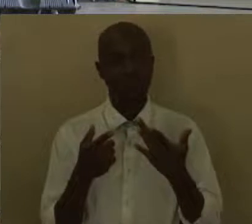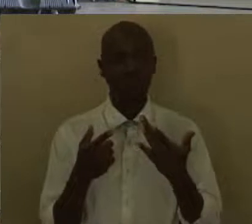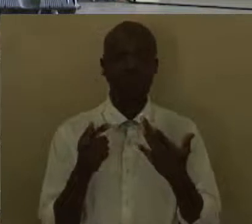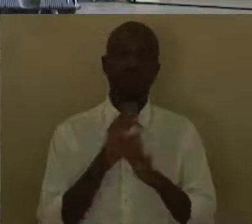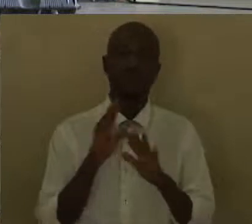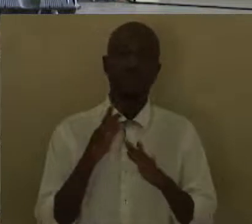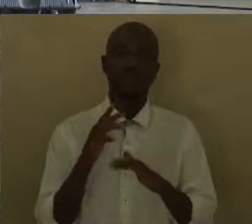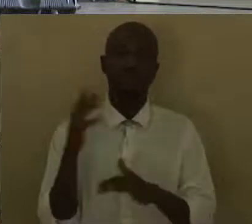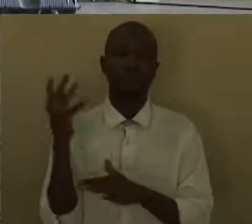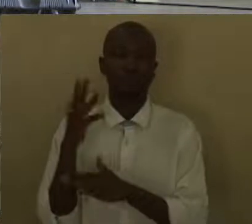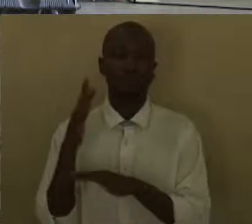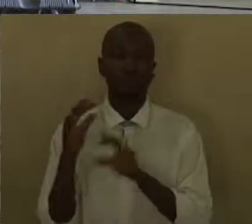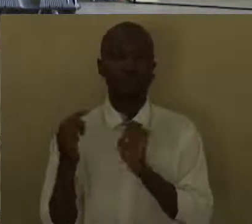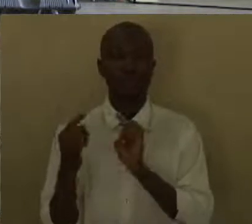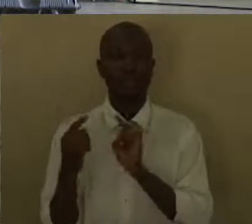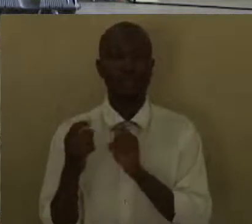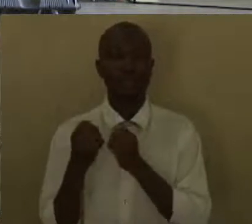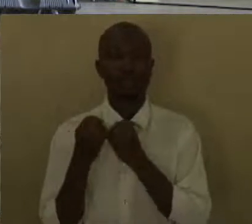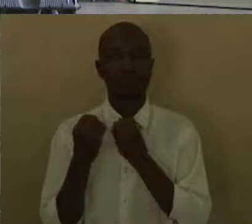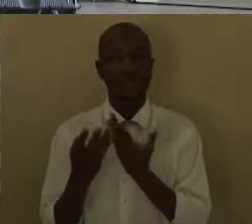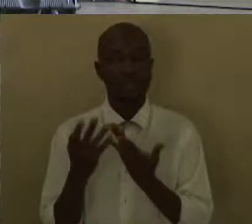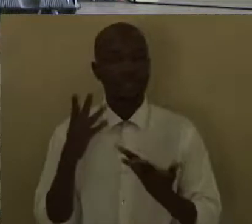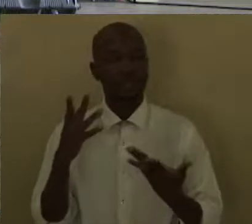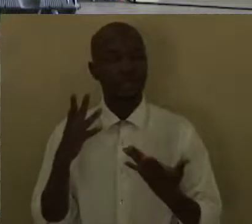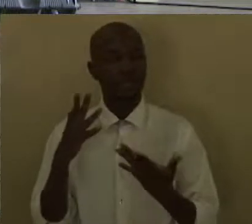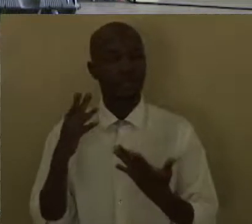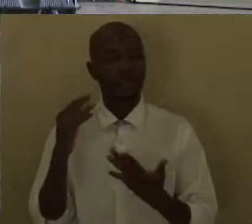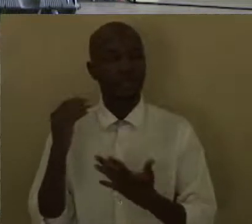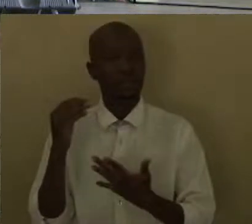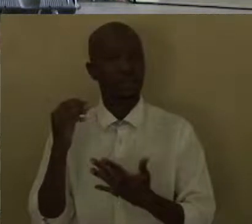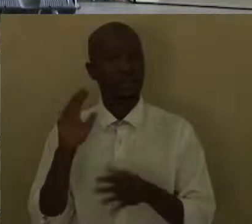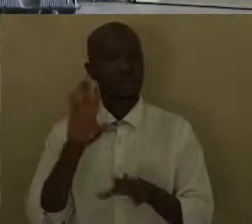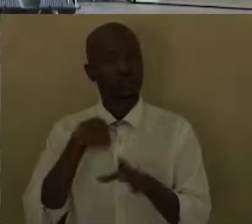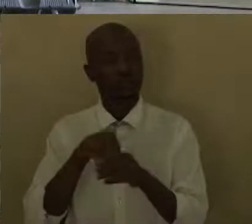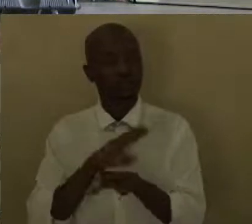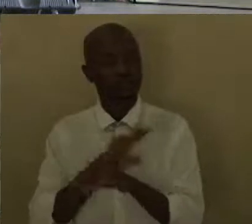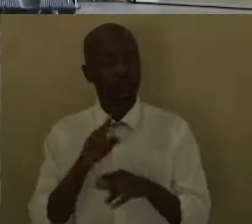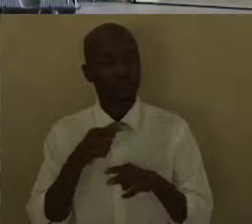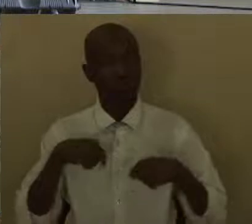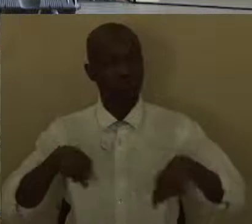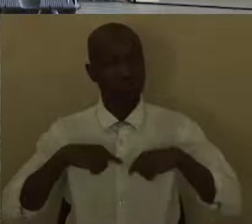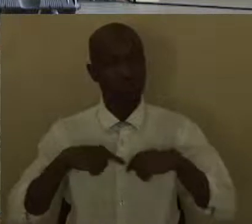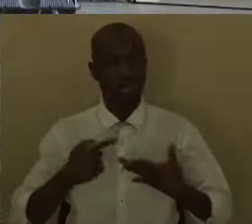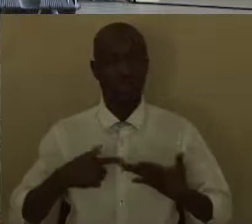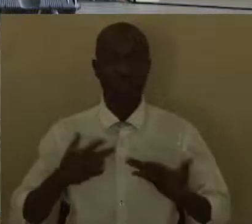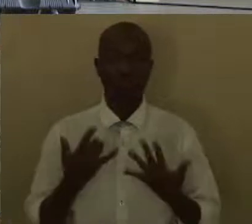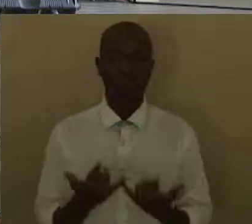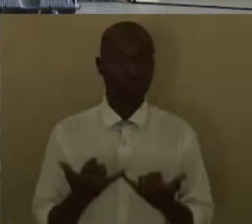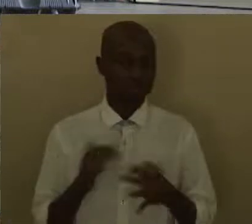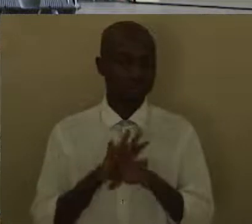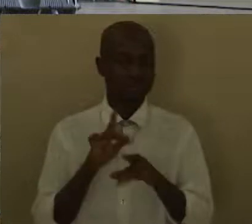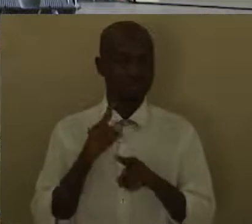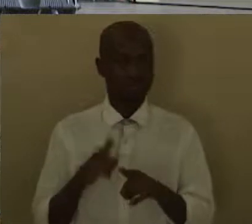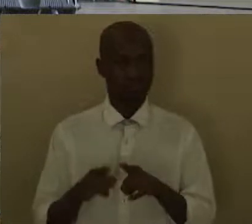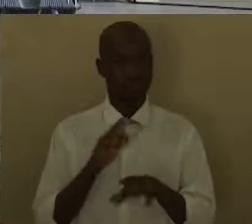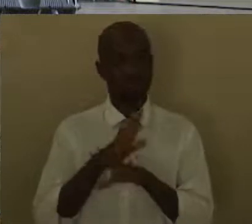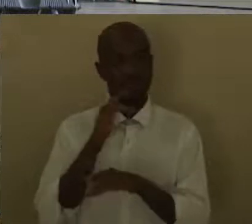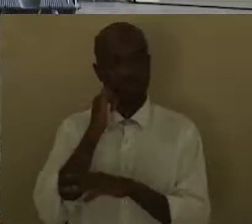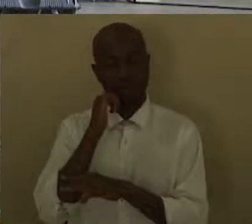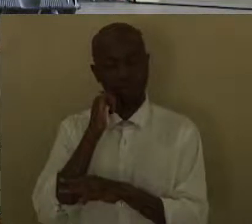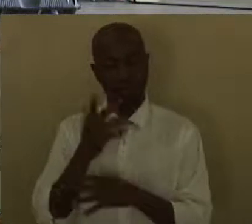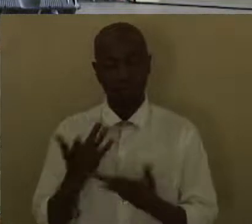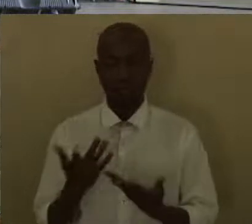is supposed to make an input, because I'm aware that he's not with us today, and I think all the